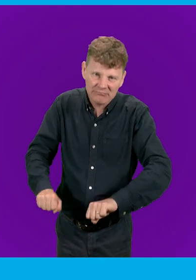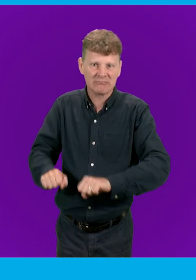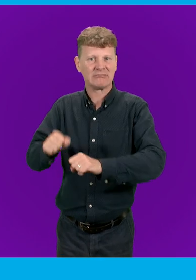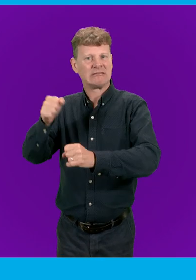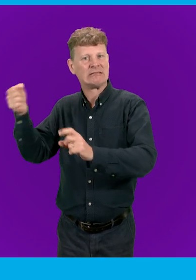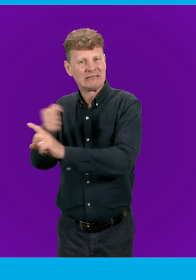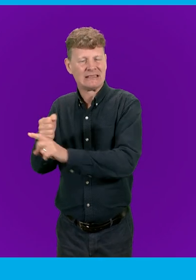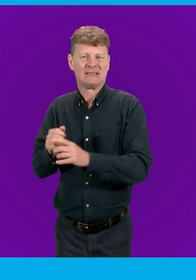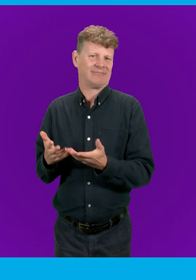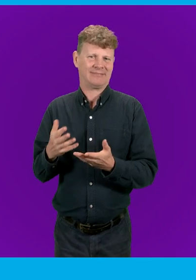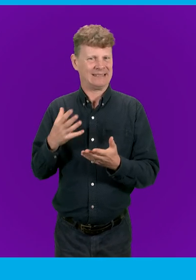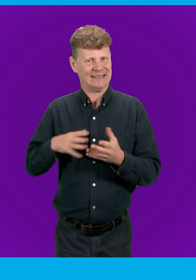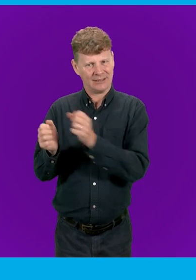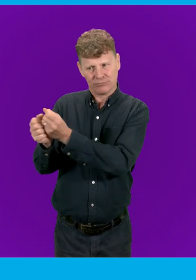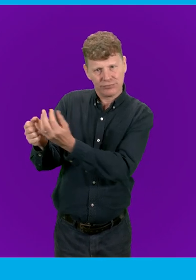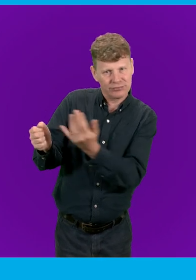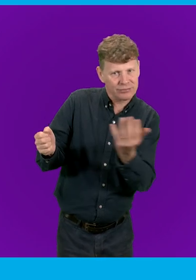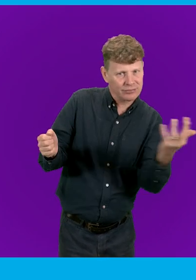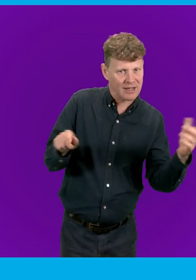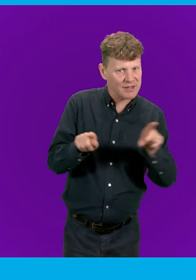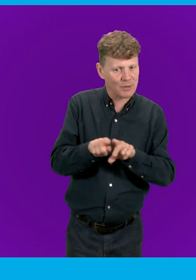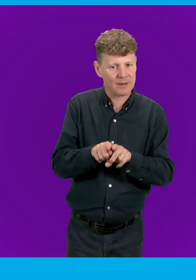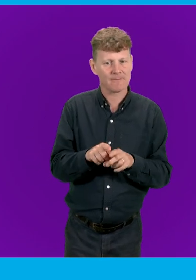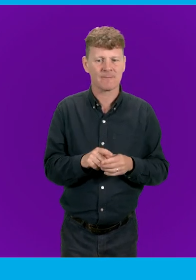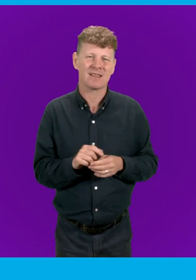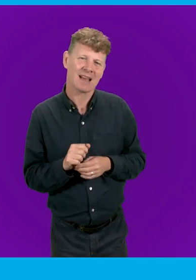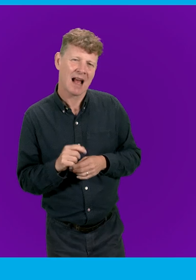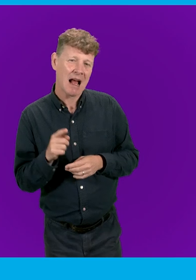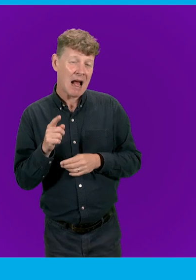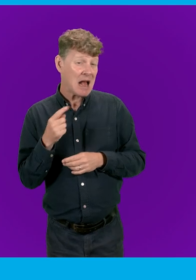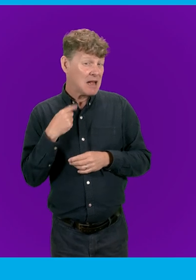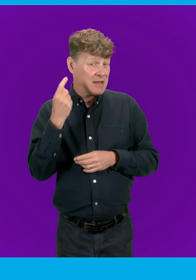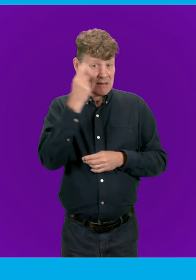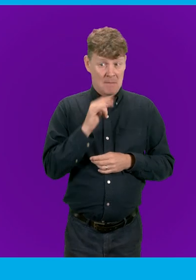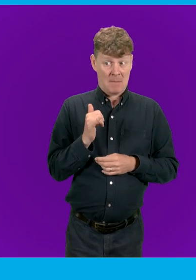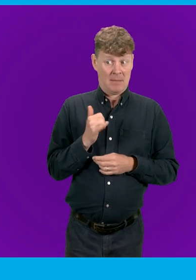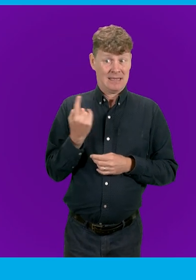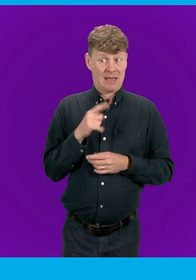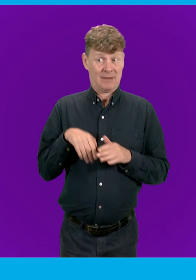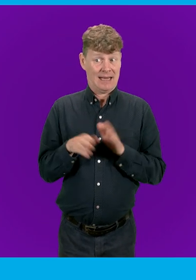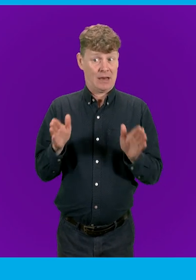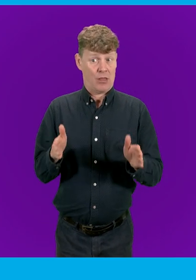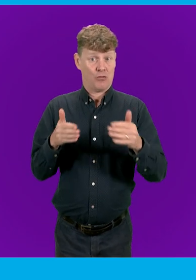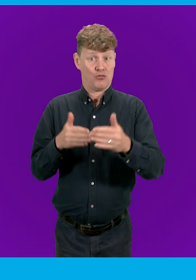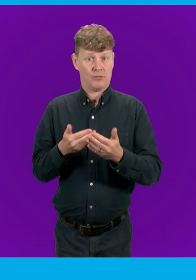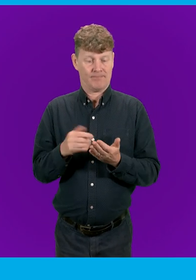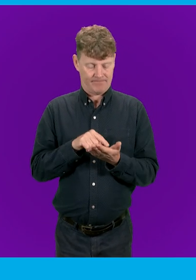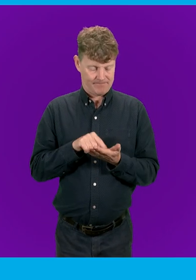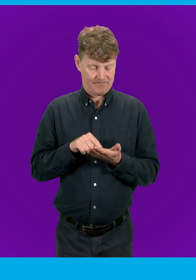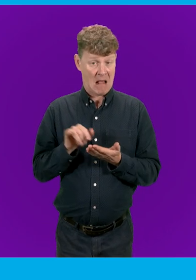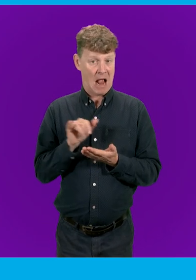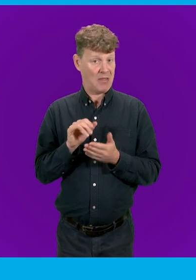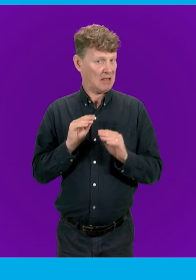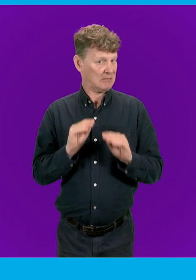interesting. I wonder if this is potentially from somebody in the room who is either a